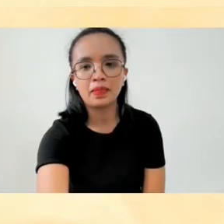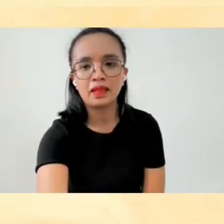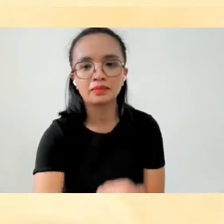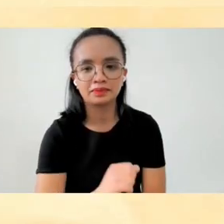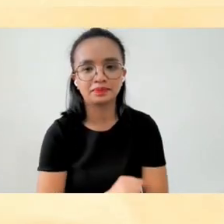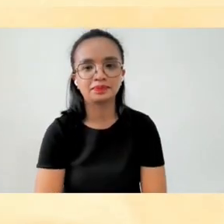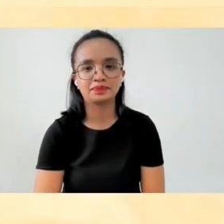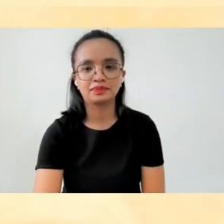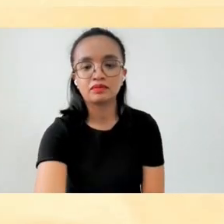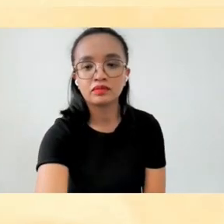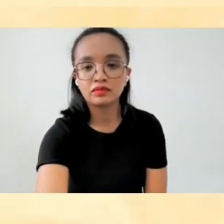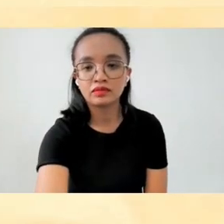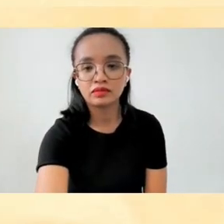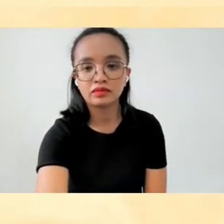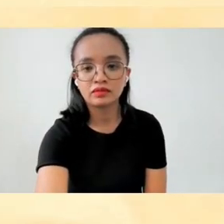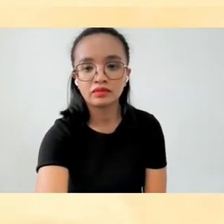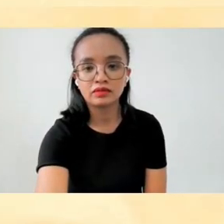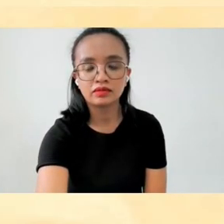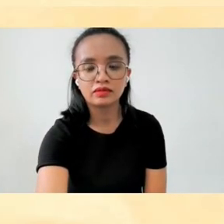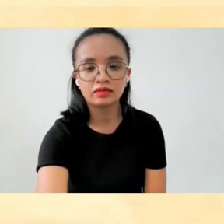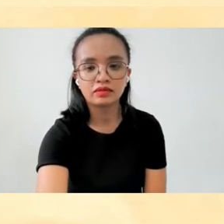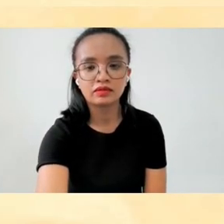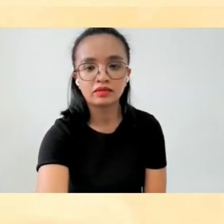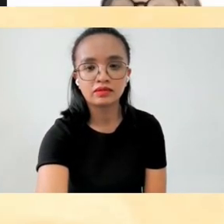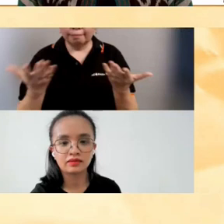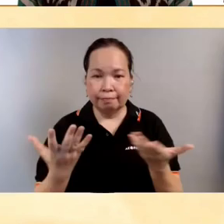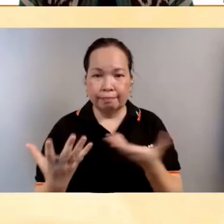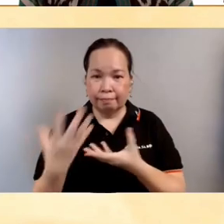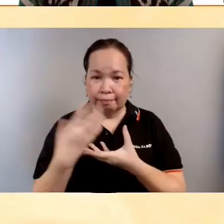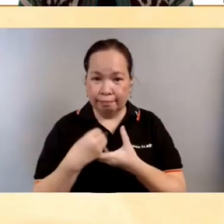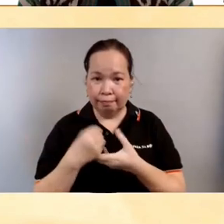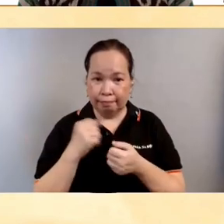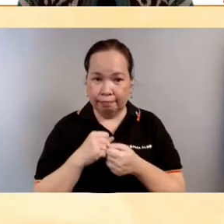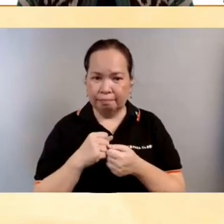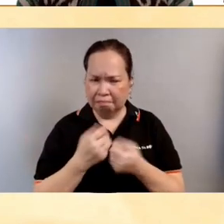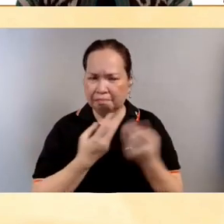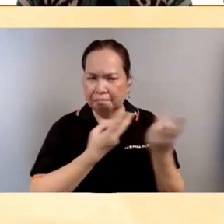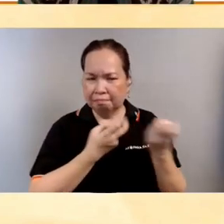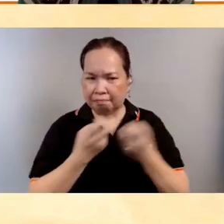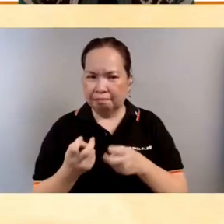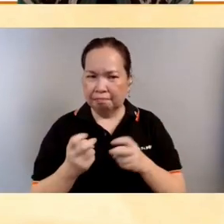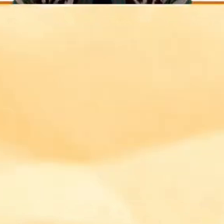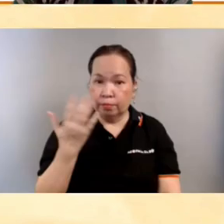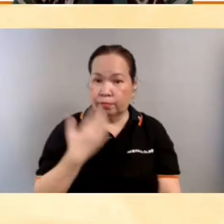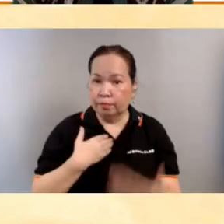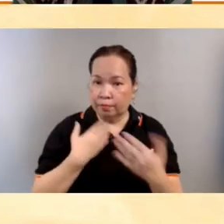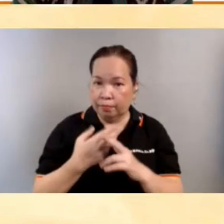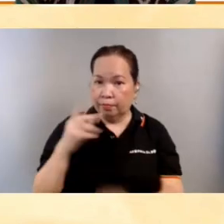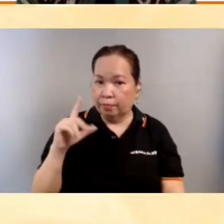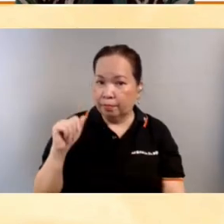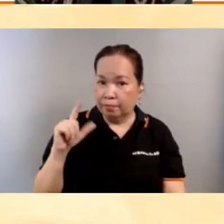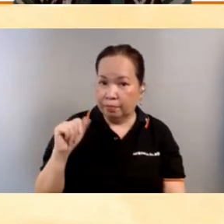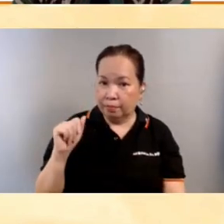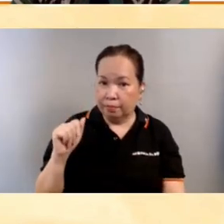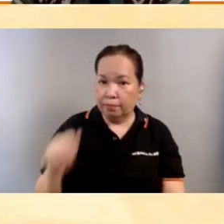Thank you very much to everyone for participating. You can do this mindfulness exercise regularly. Muli,